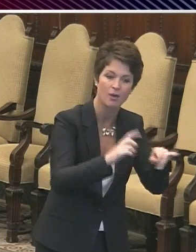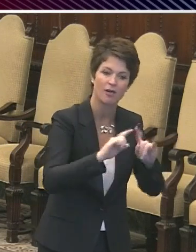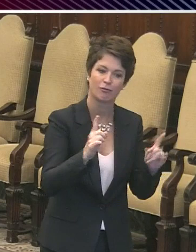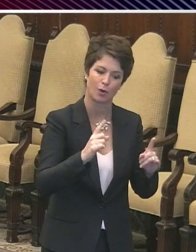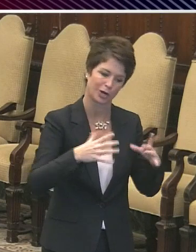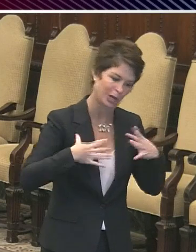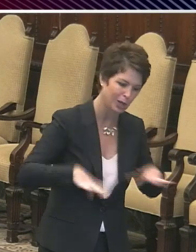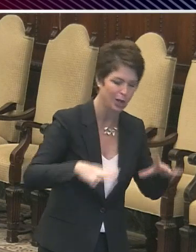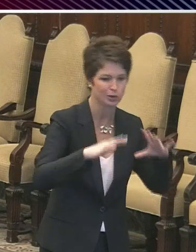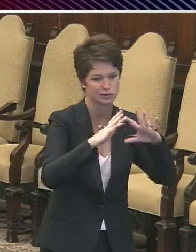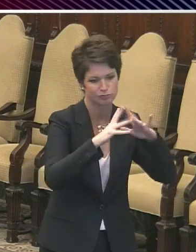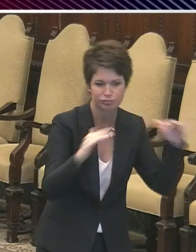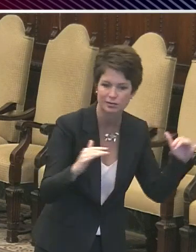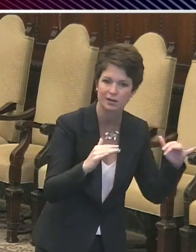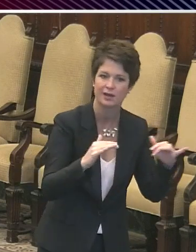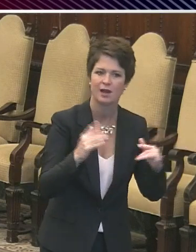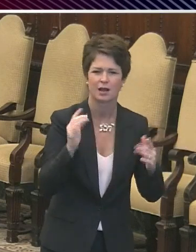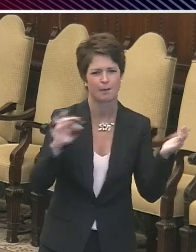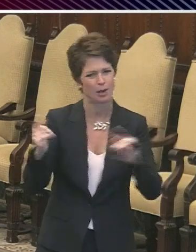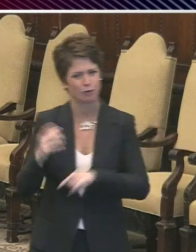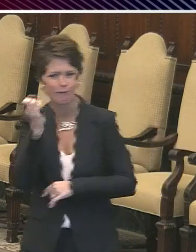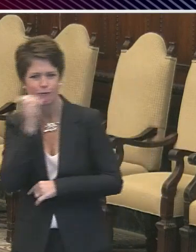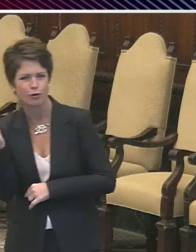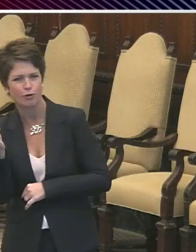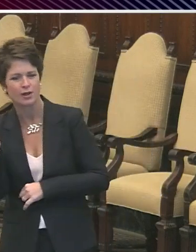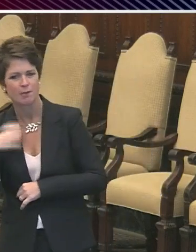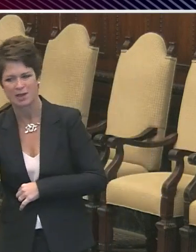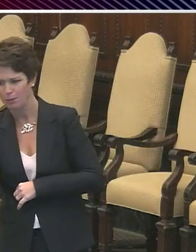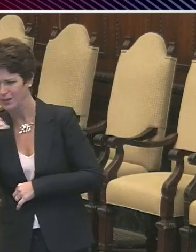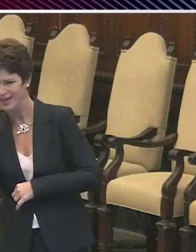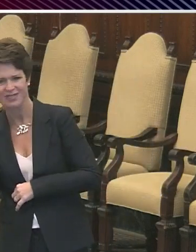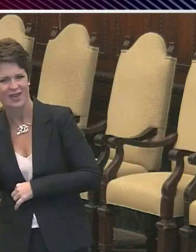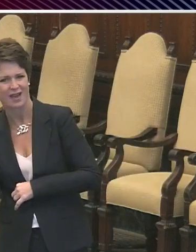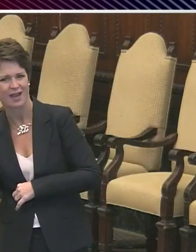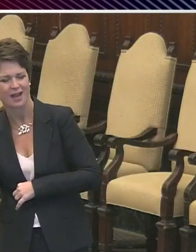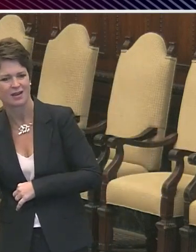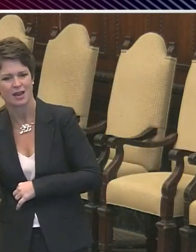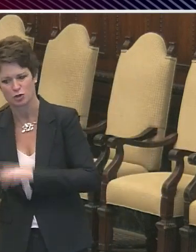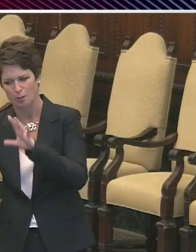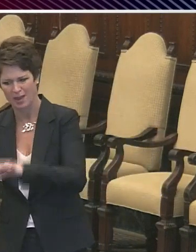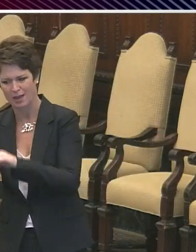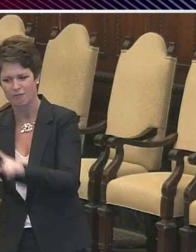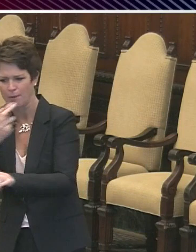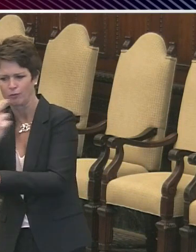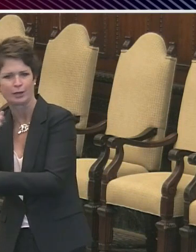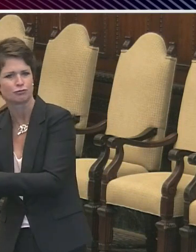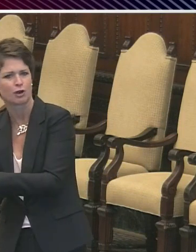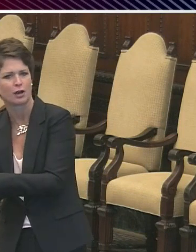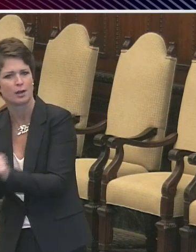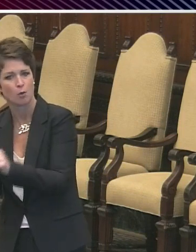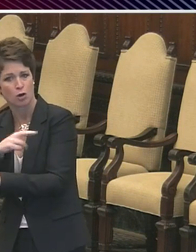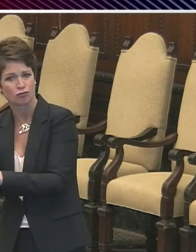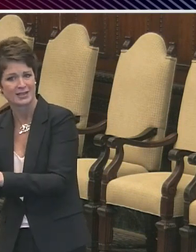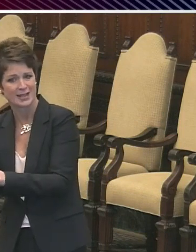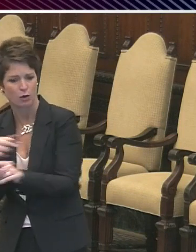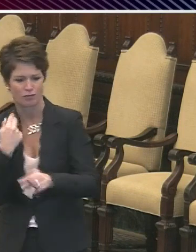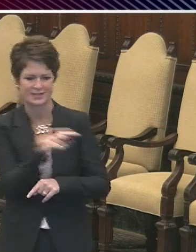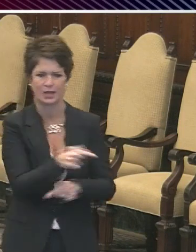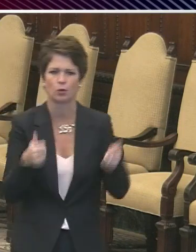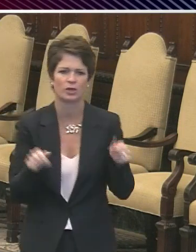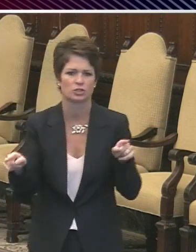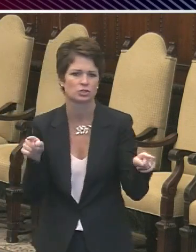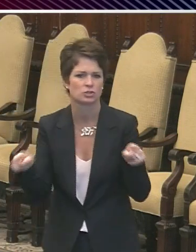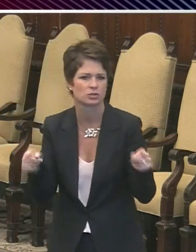goods versus, food, which people put in their mouth? And obviously it's a way you not at the individual